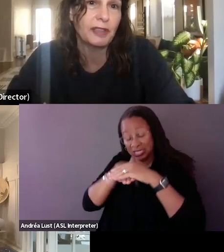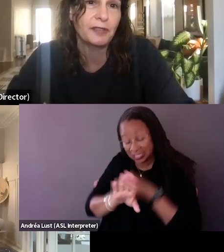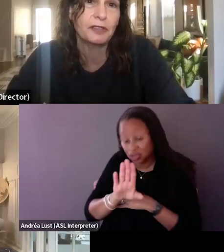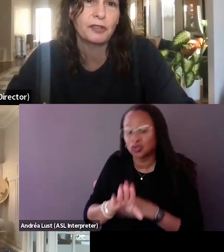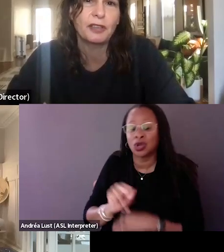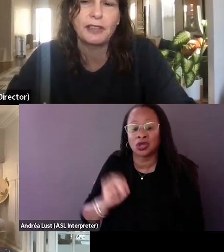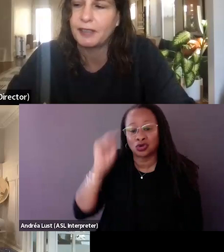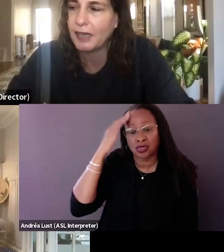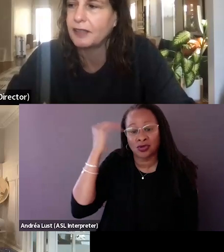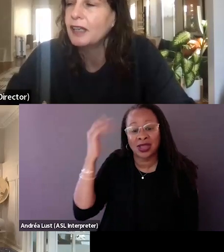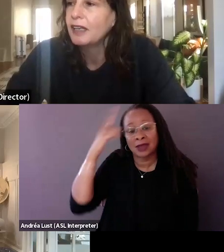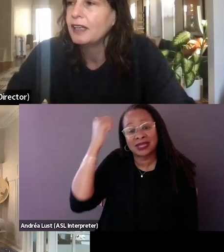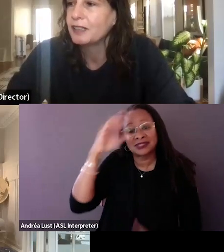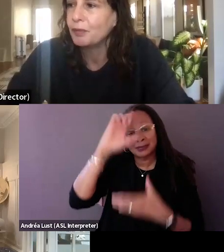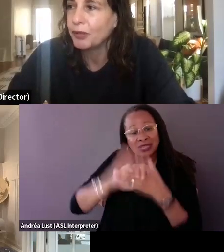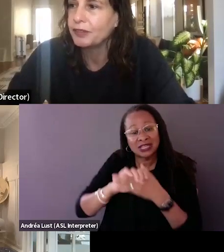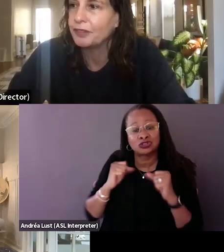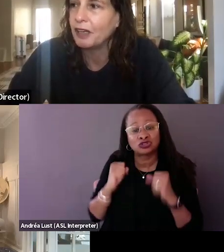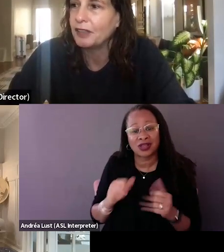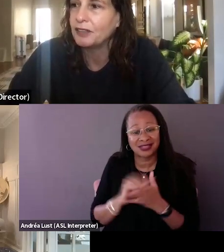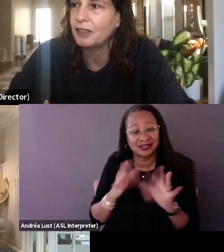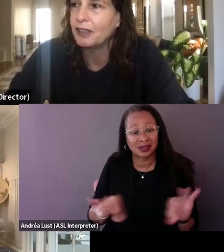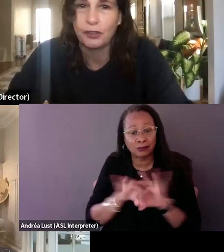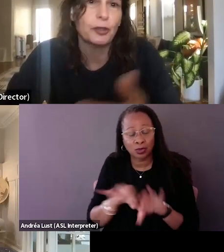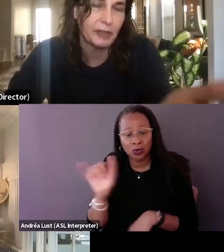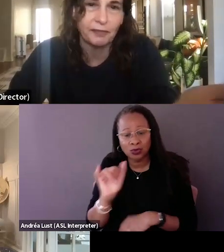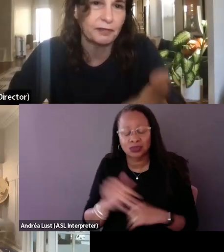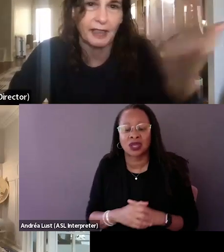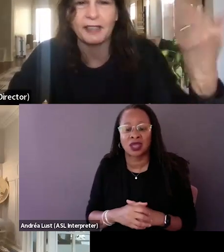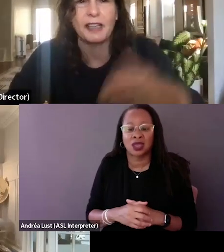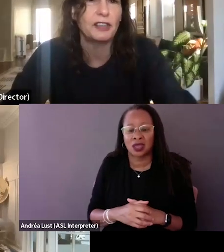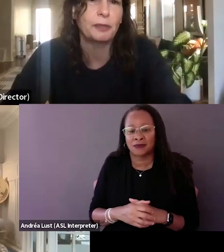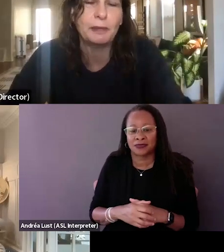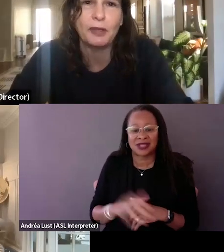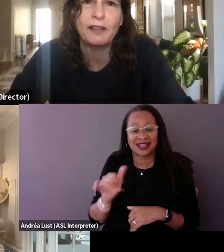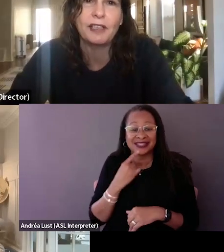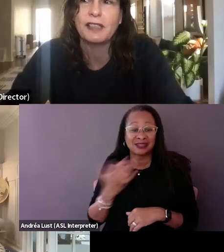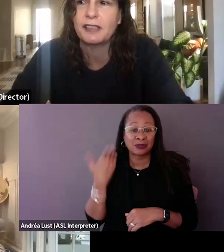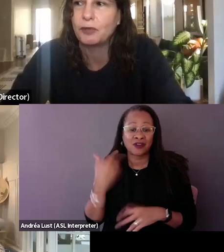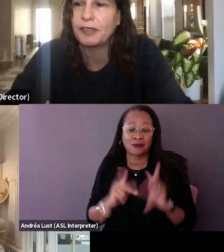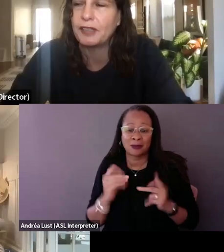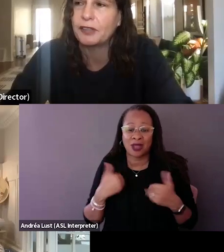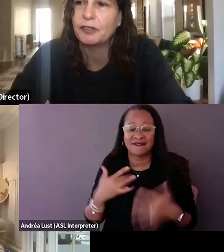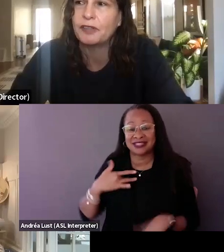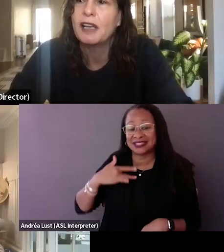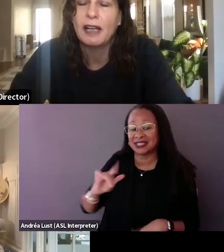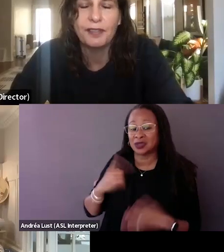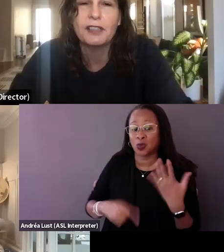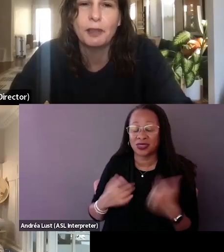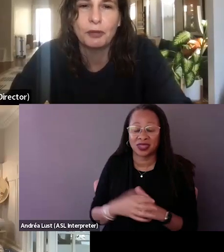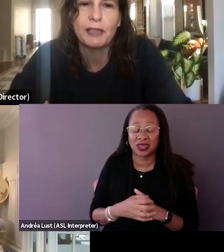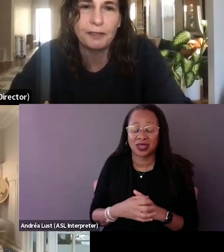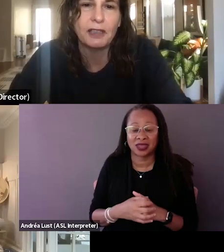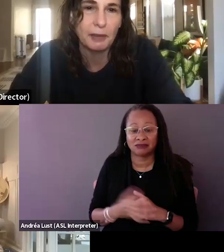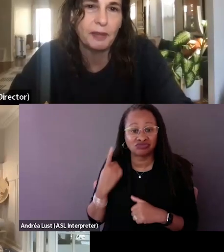they do believe so strongly that that is important in terms of, like I said, people having a sense of what they deserve. And